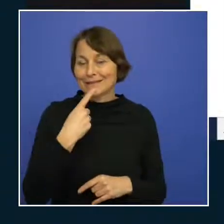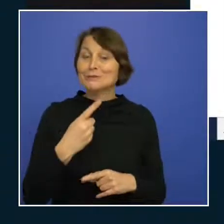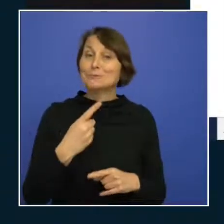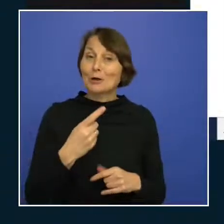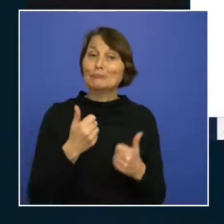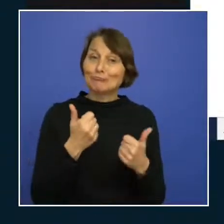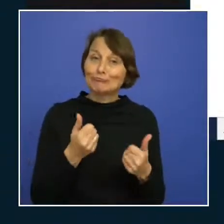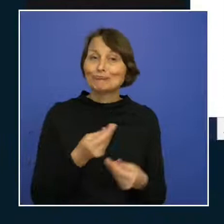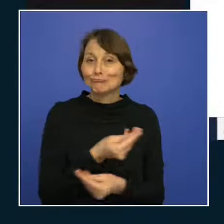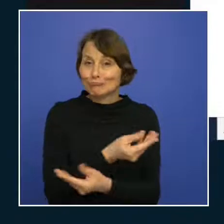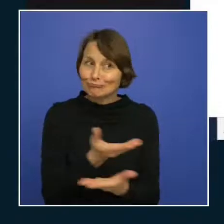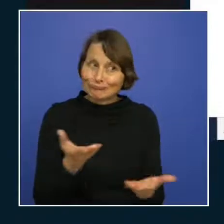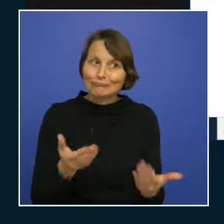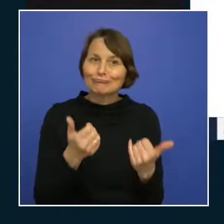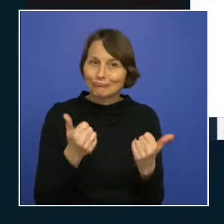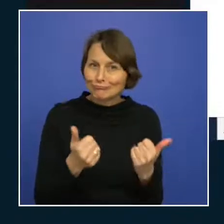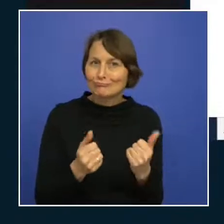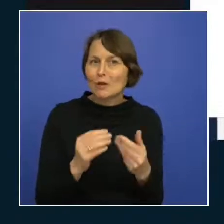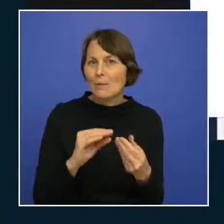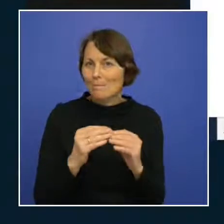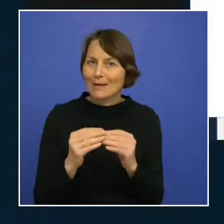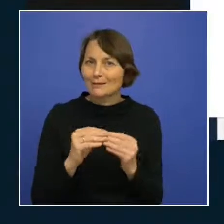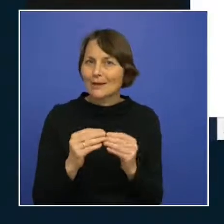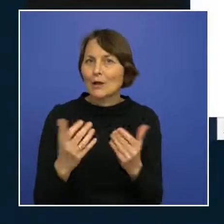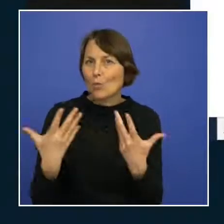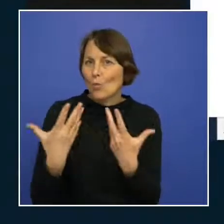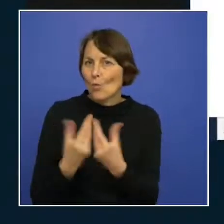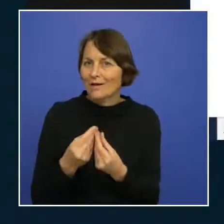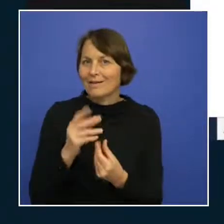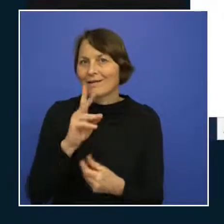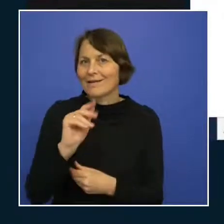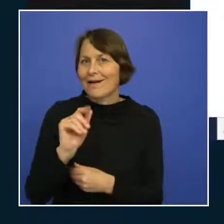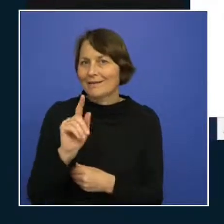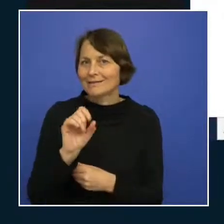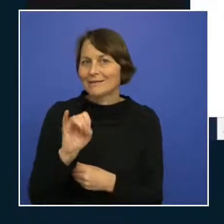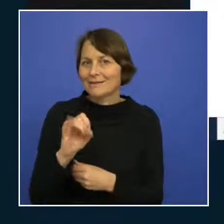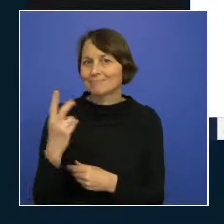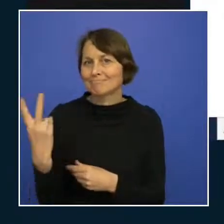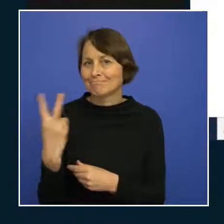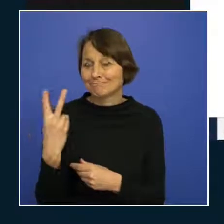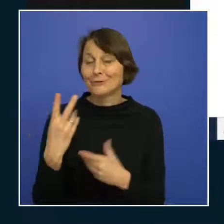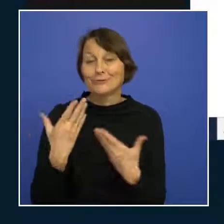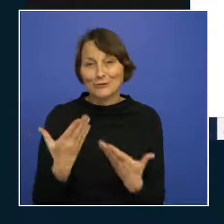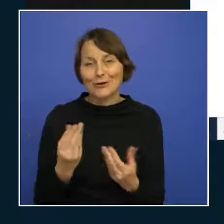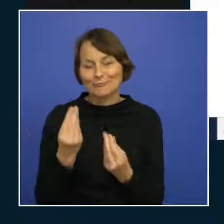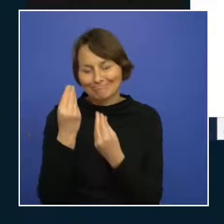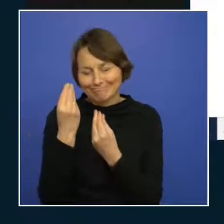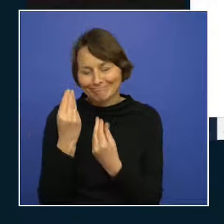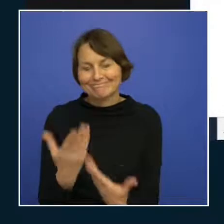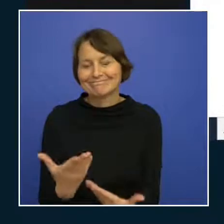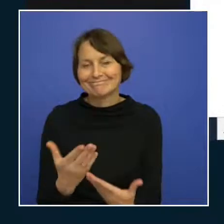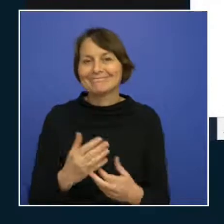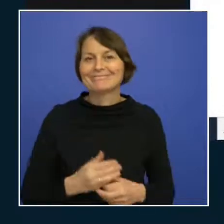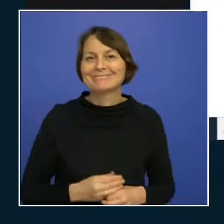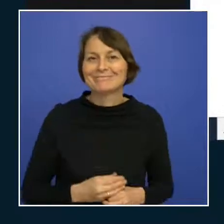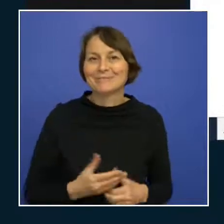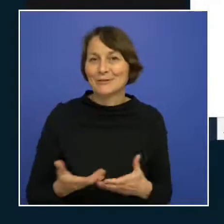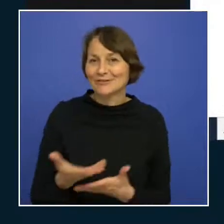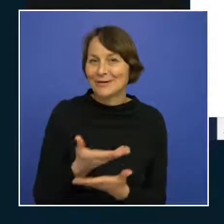sharing and building stuff with Kati together, and this is what we had to share with